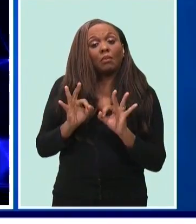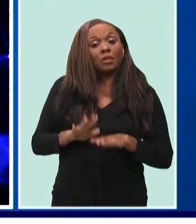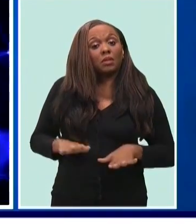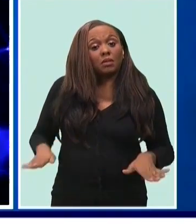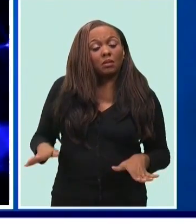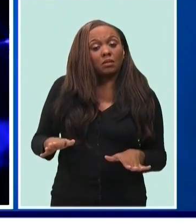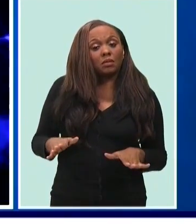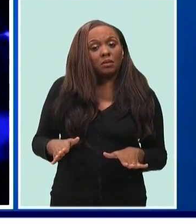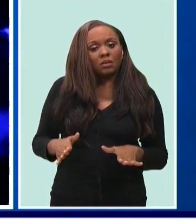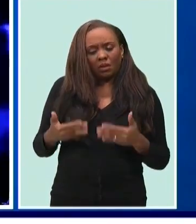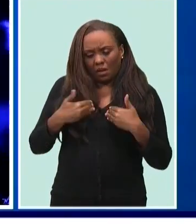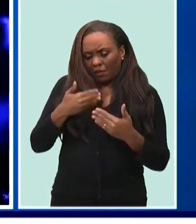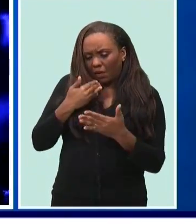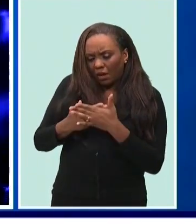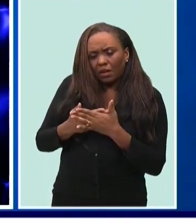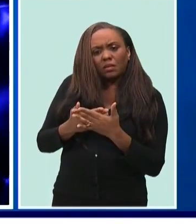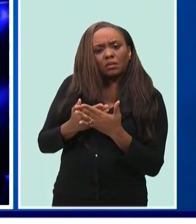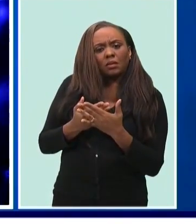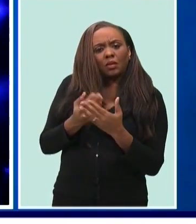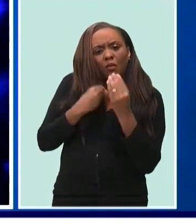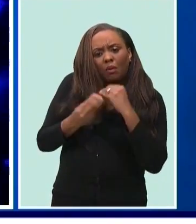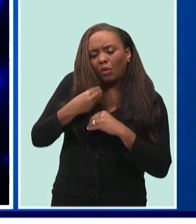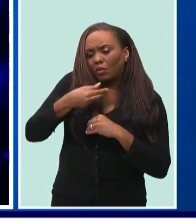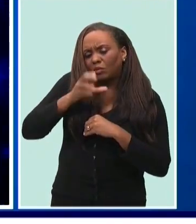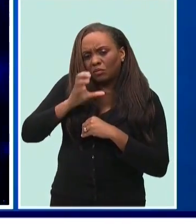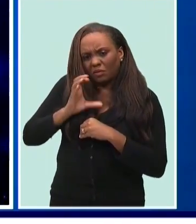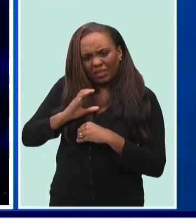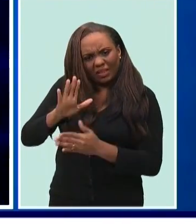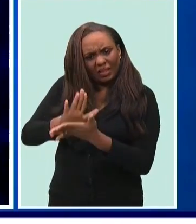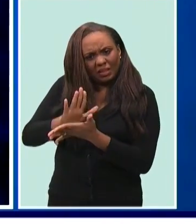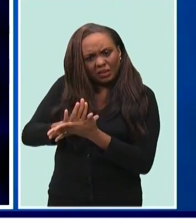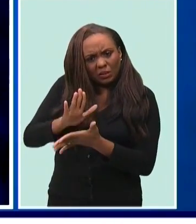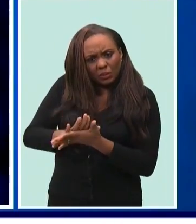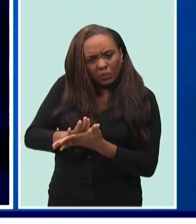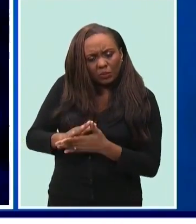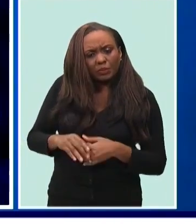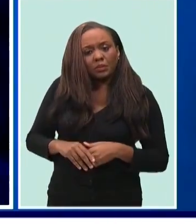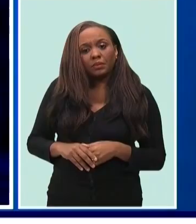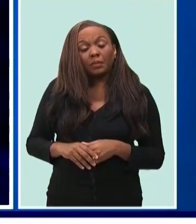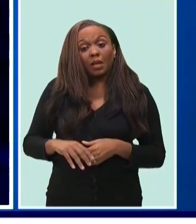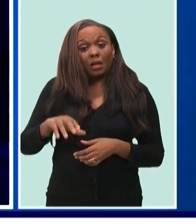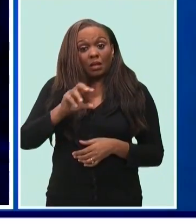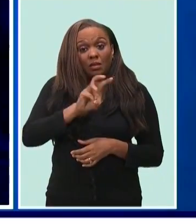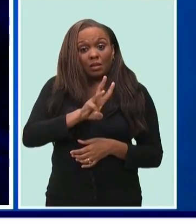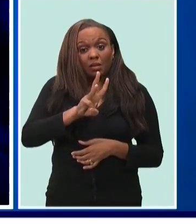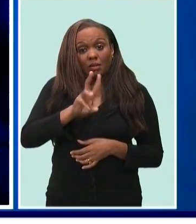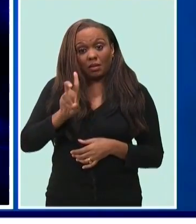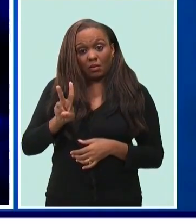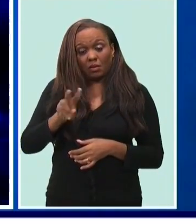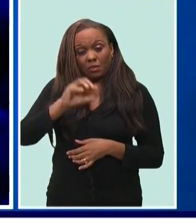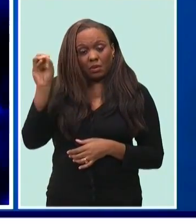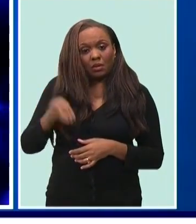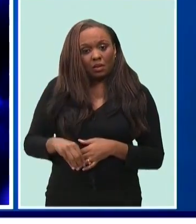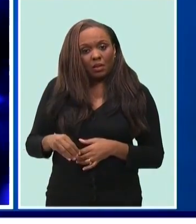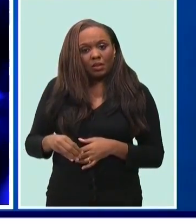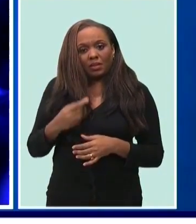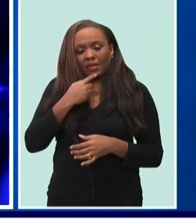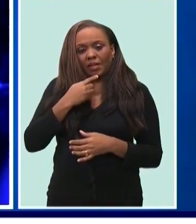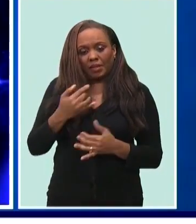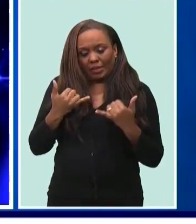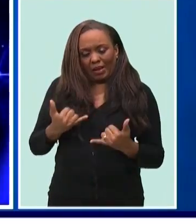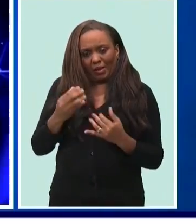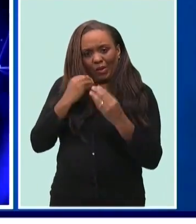for children to have access to healthy food and drinks at school, and 62% feel that the current food environment in